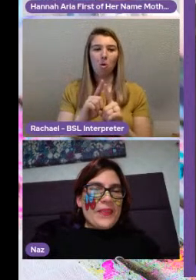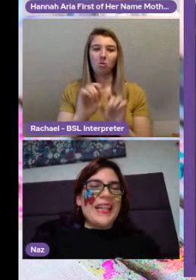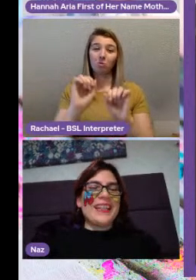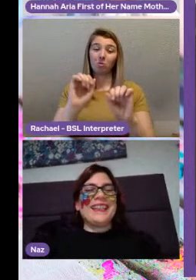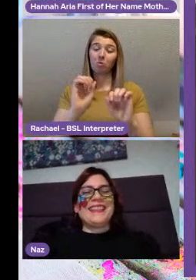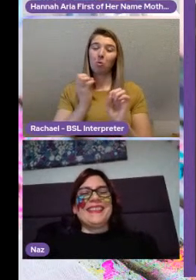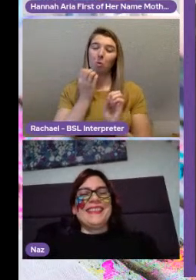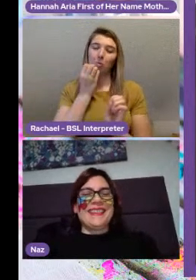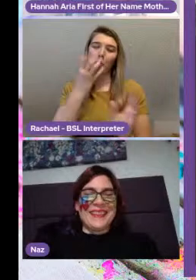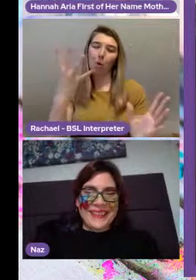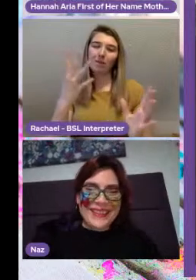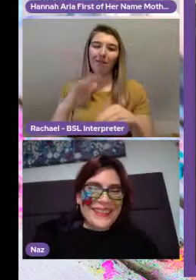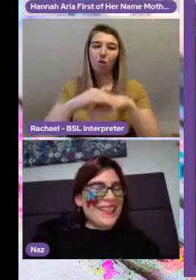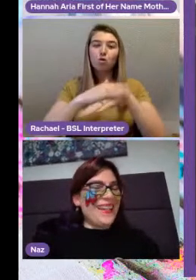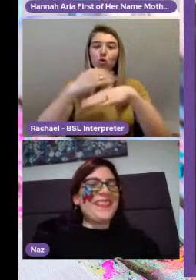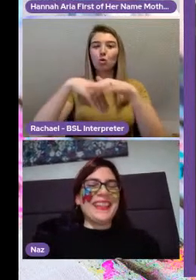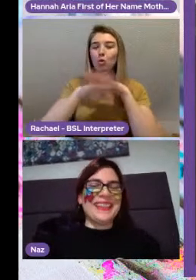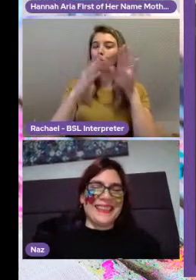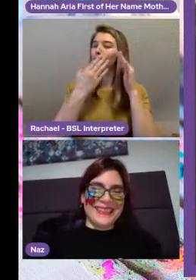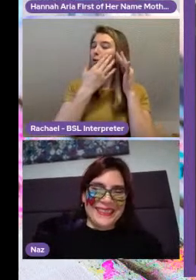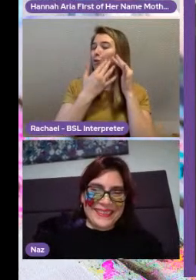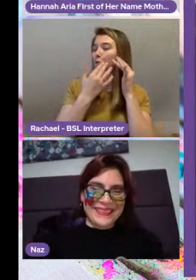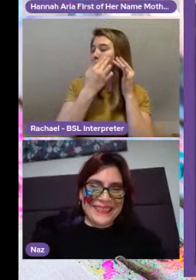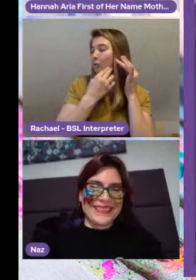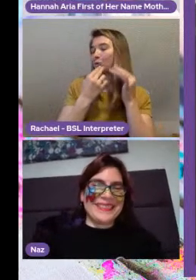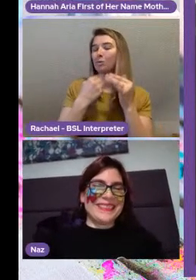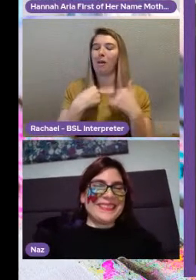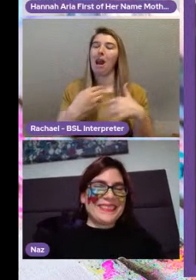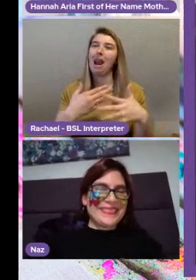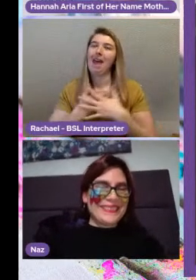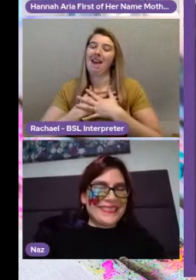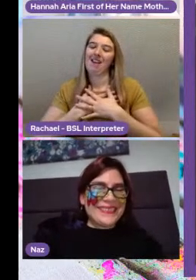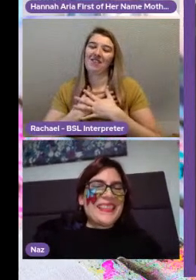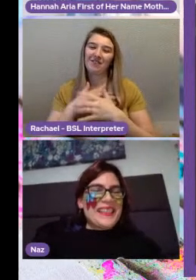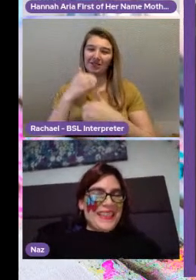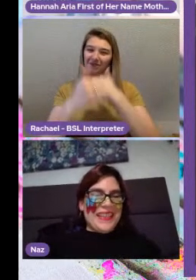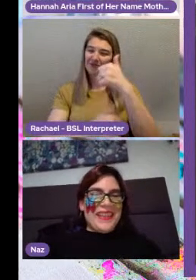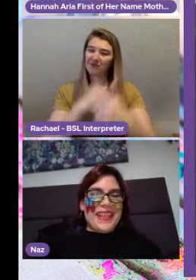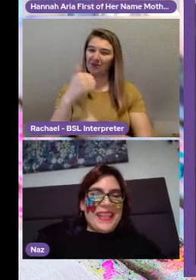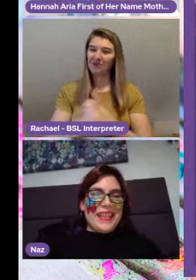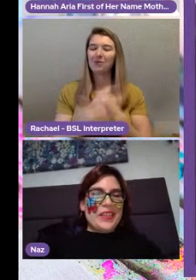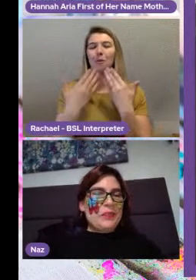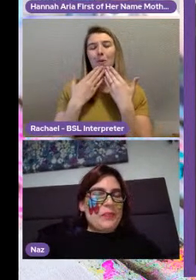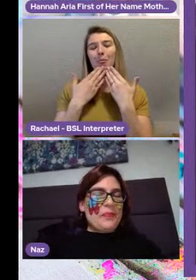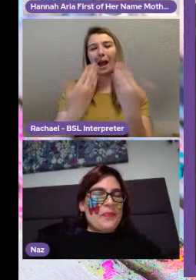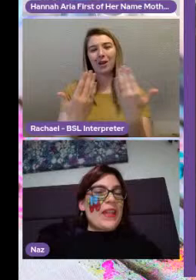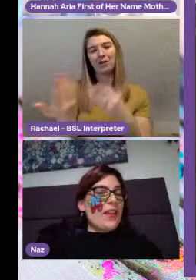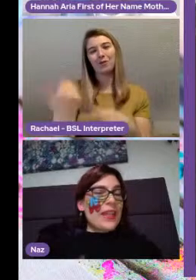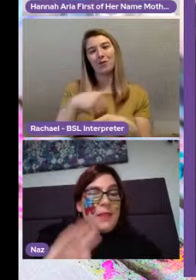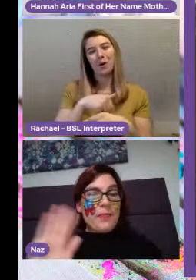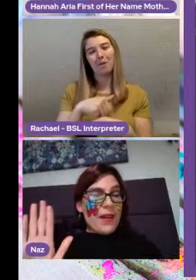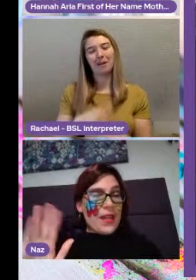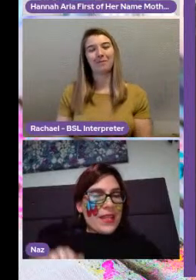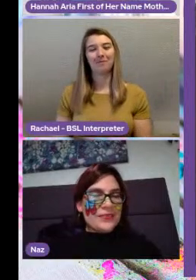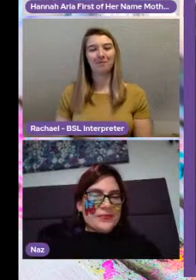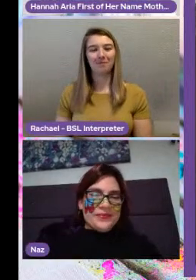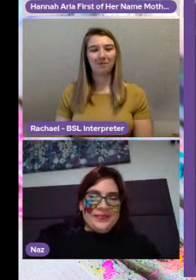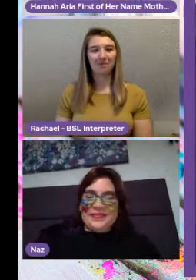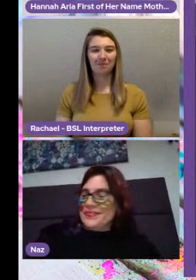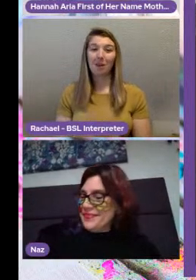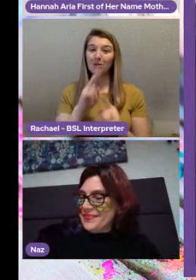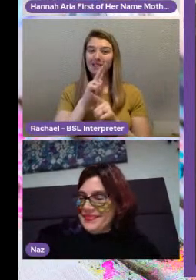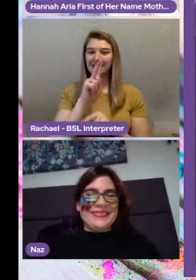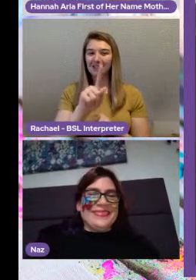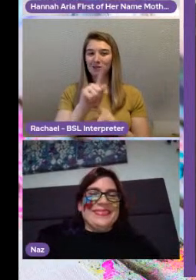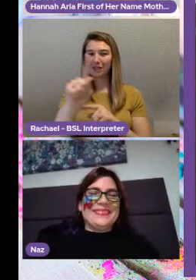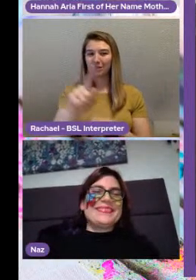shoes, really. You knew that was a good choice, didn't you? Yeah. But yeah, love it. Thank you so much. And we'll see you next